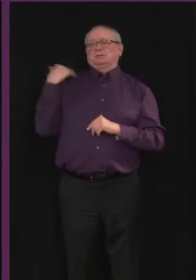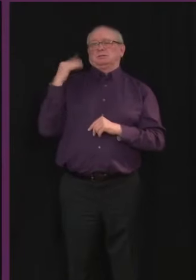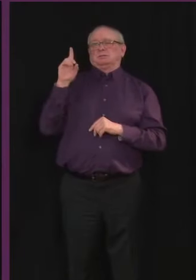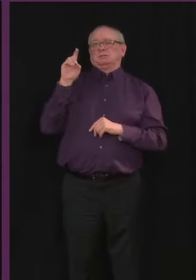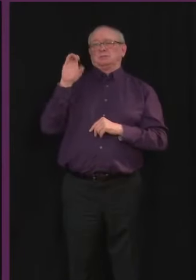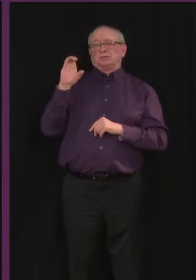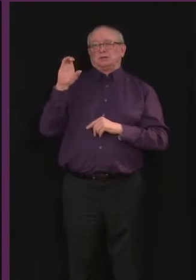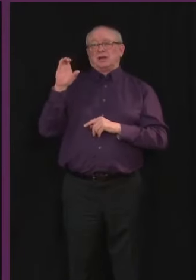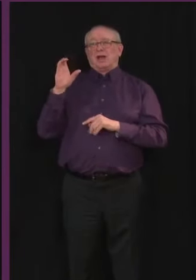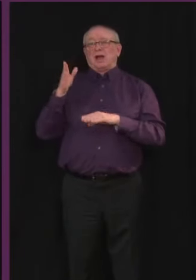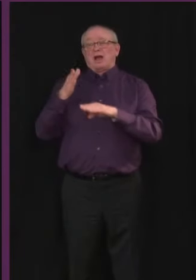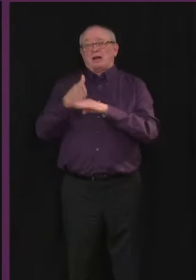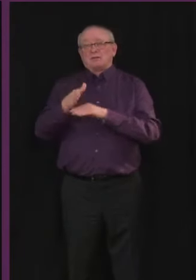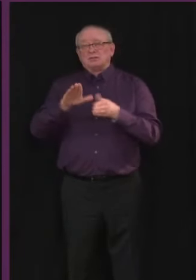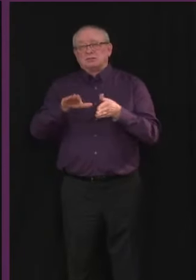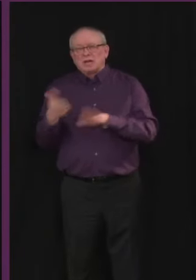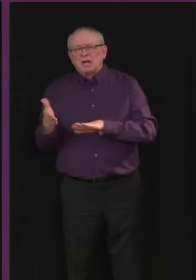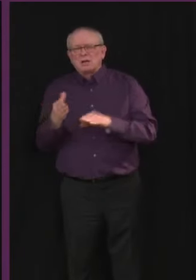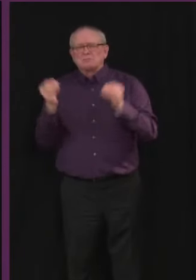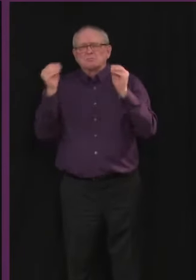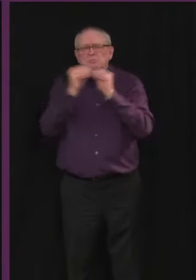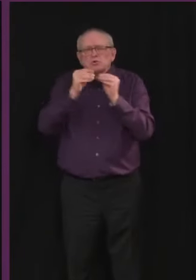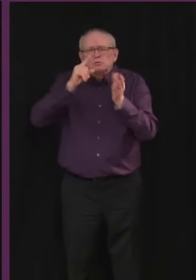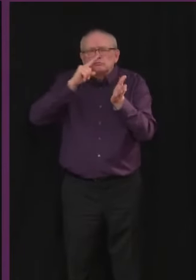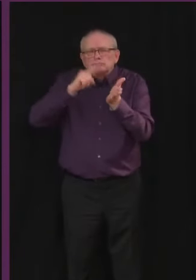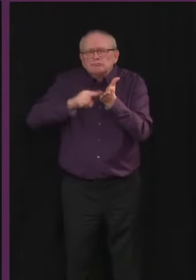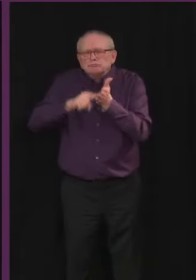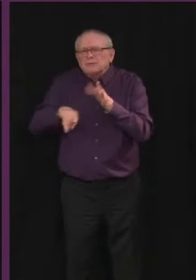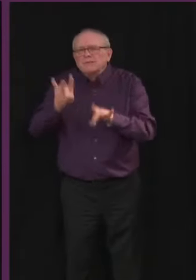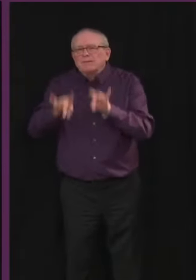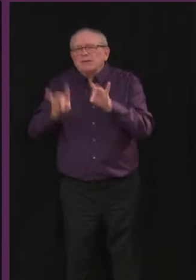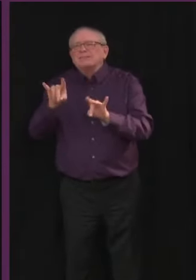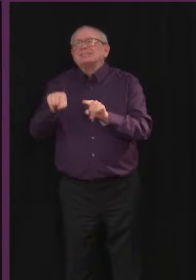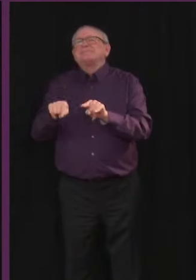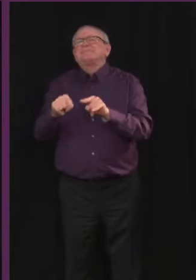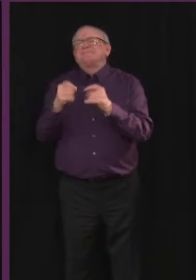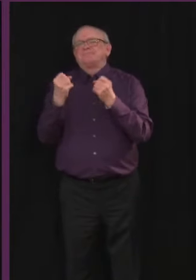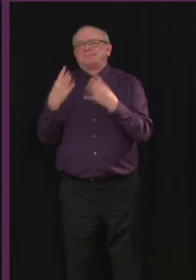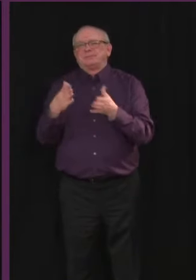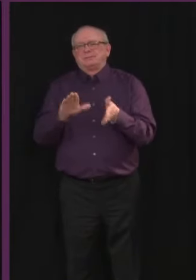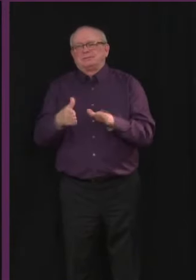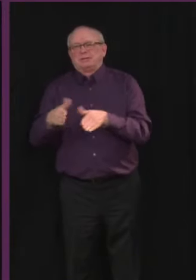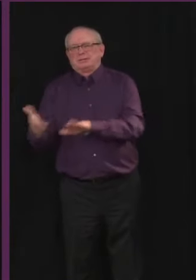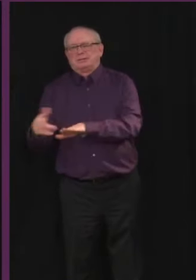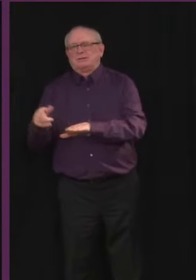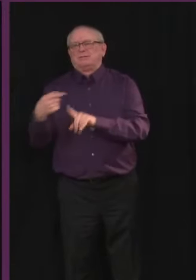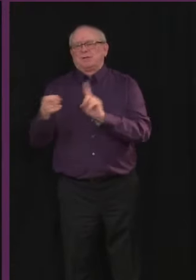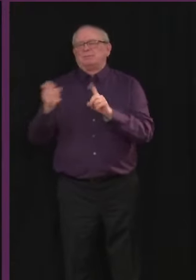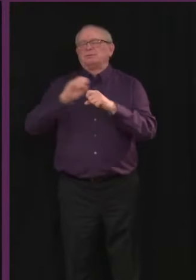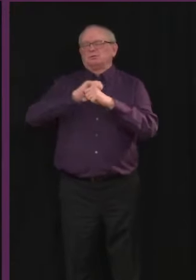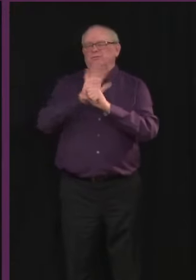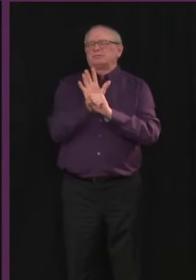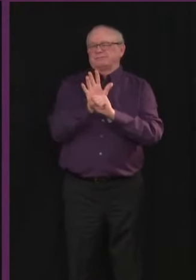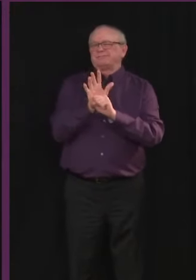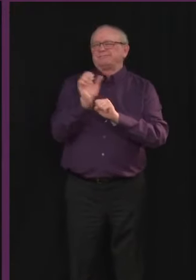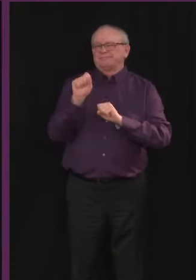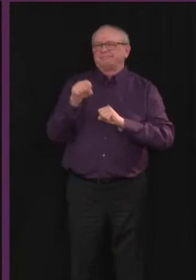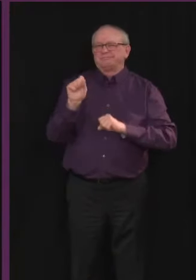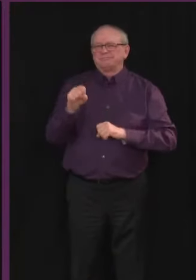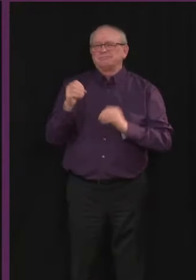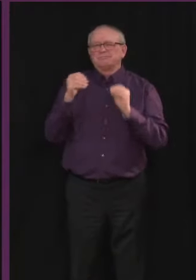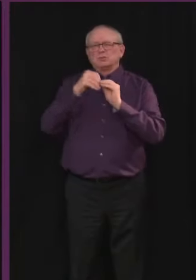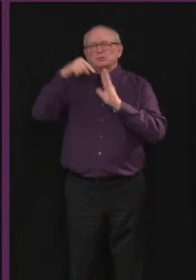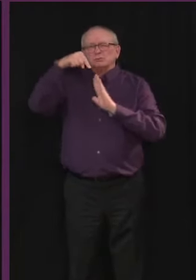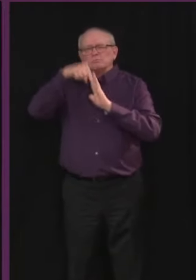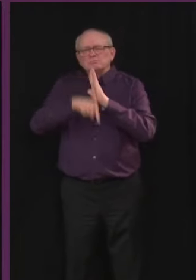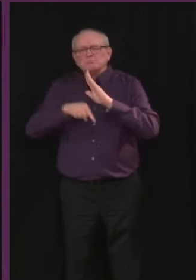being caused by COVID-19. As a result of this thorough process, we are able to report the most accurate total